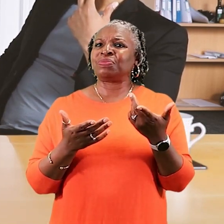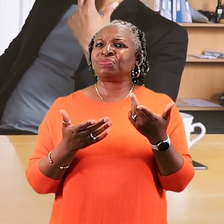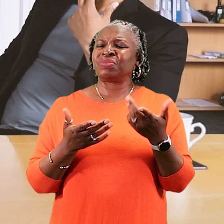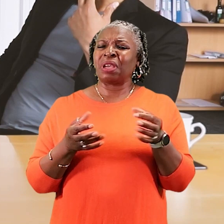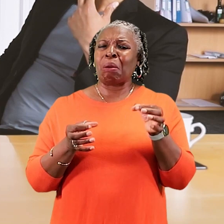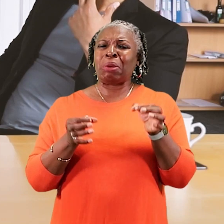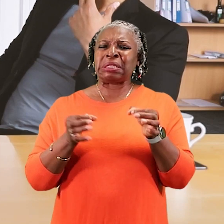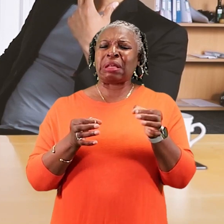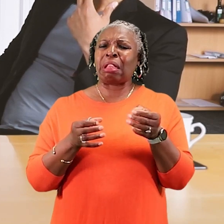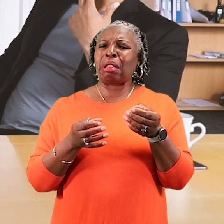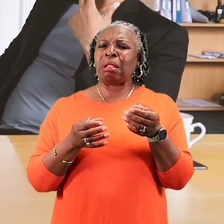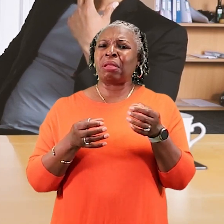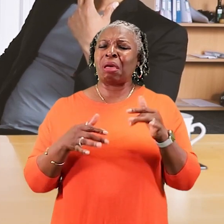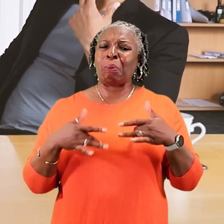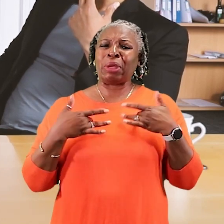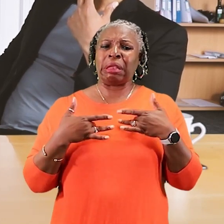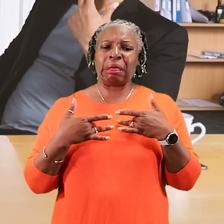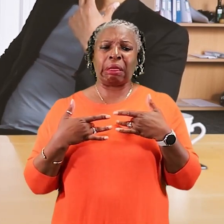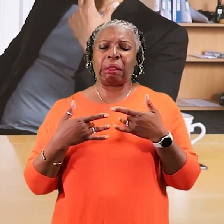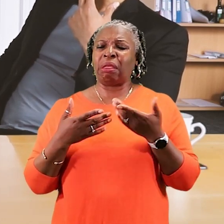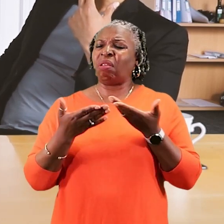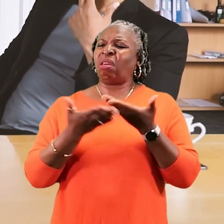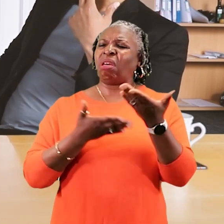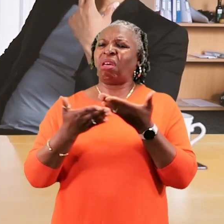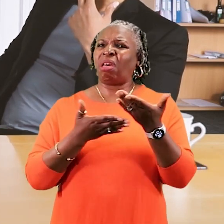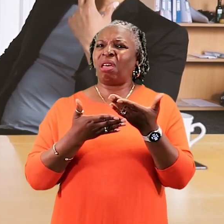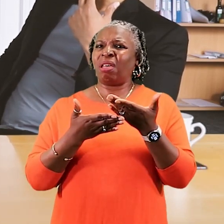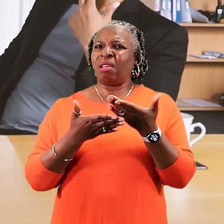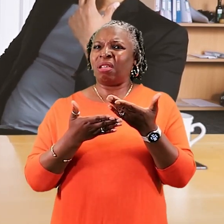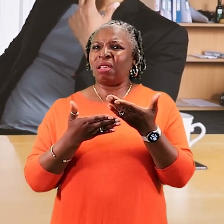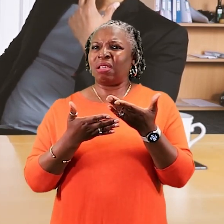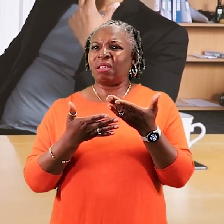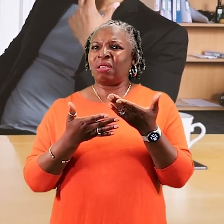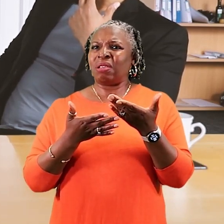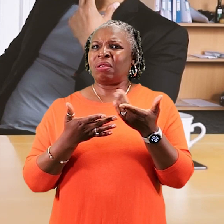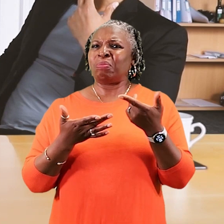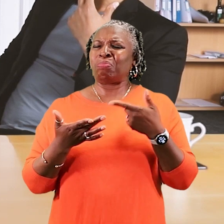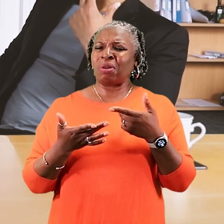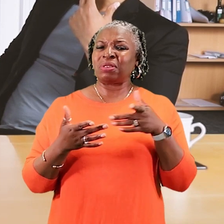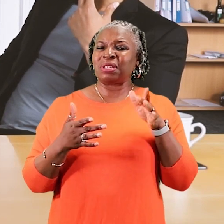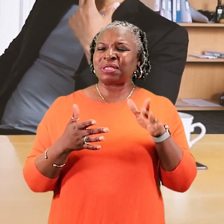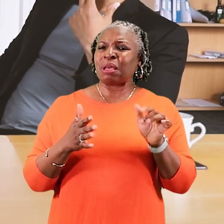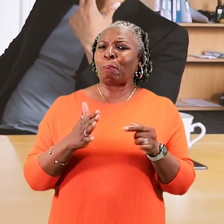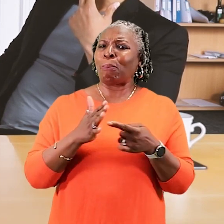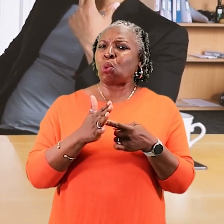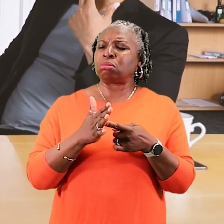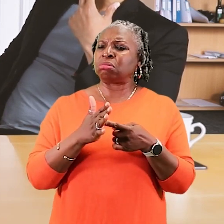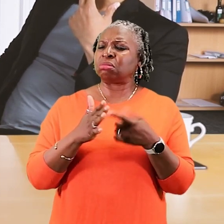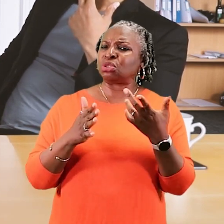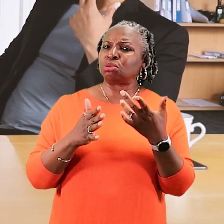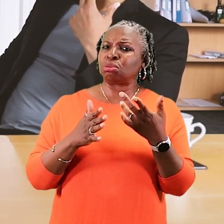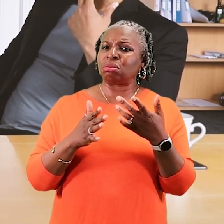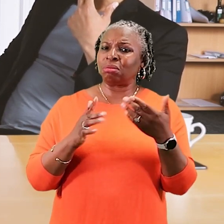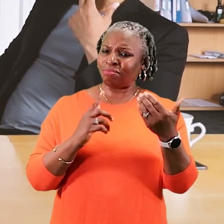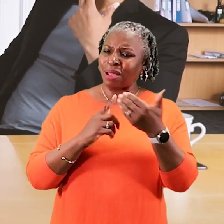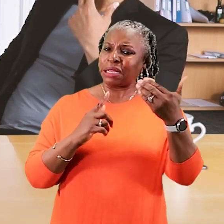whole political opinion with you and then say, I'm not political, and walk away. I need people to take that leap and go, well, I either identify with a party or I